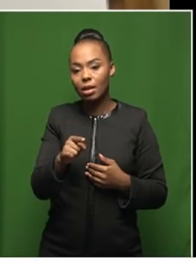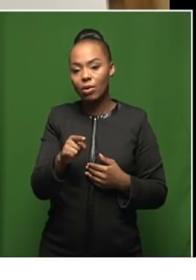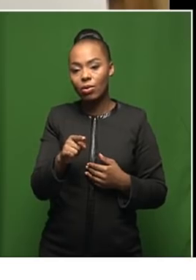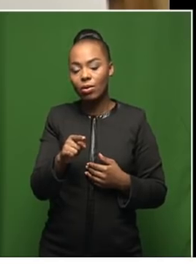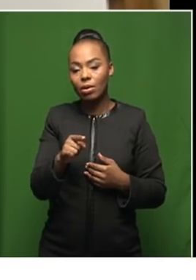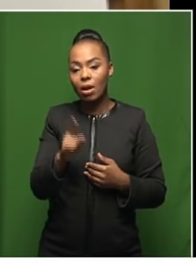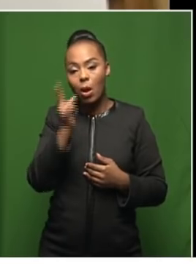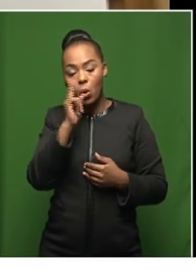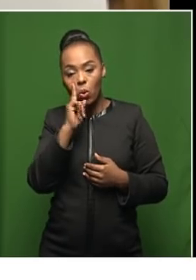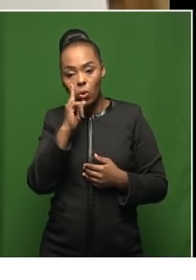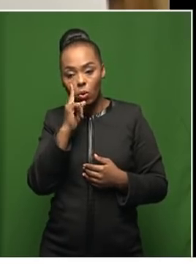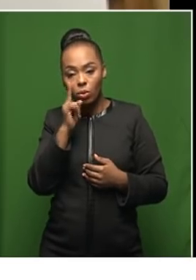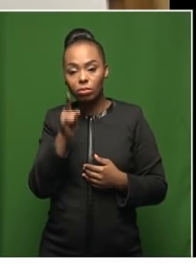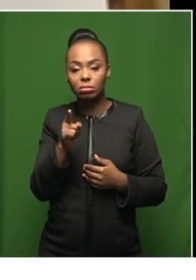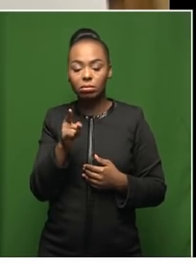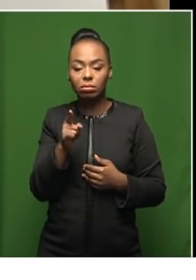all the